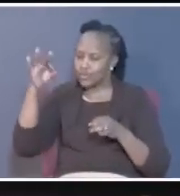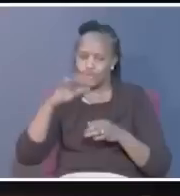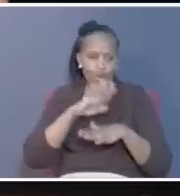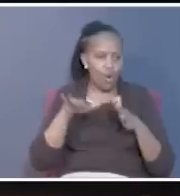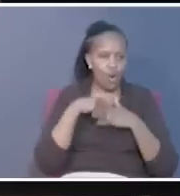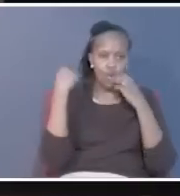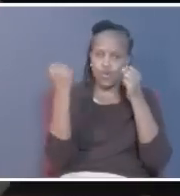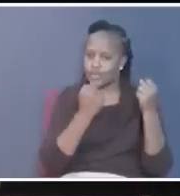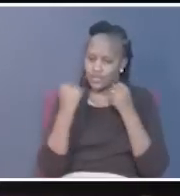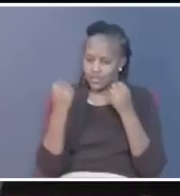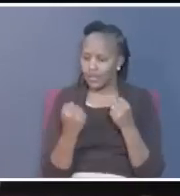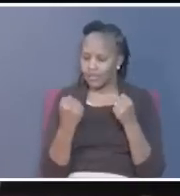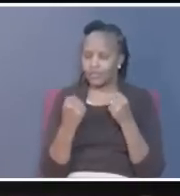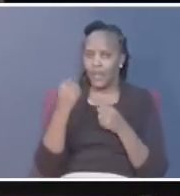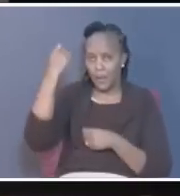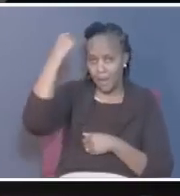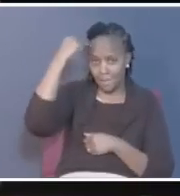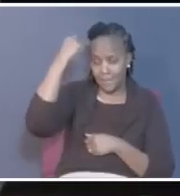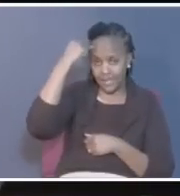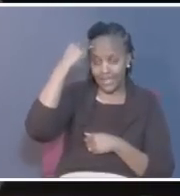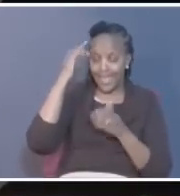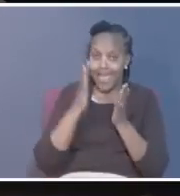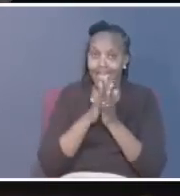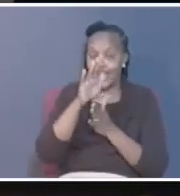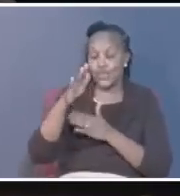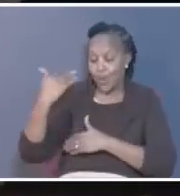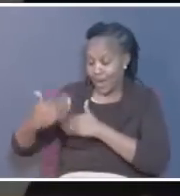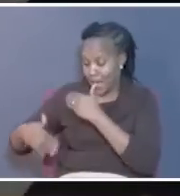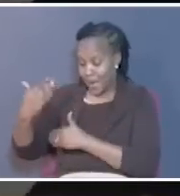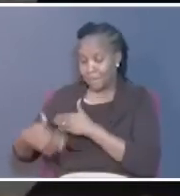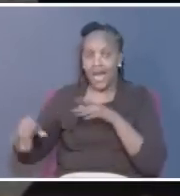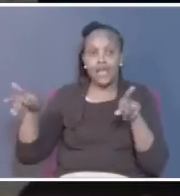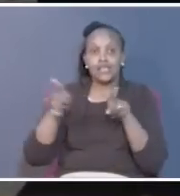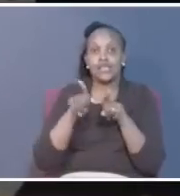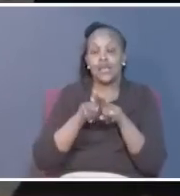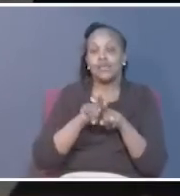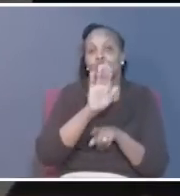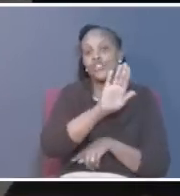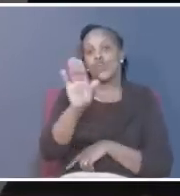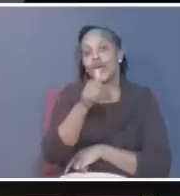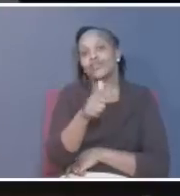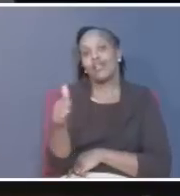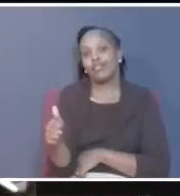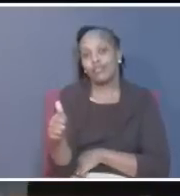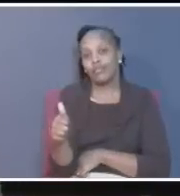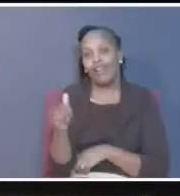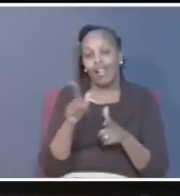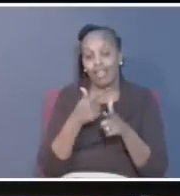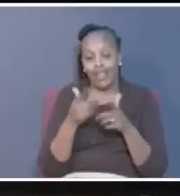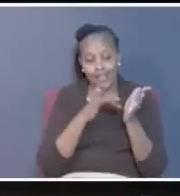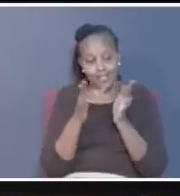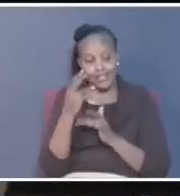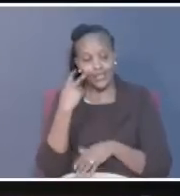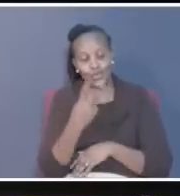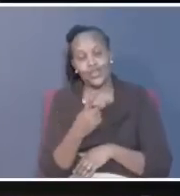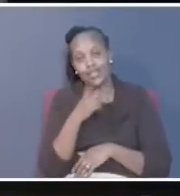and with all your mind, and your neighbors as yourself." And Jesus looks at this man and